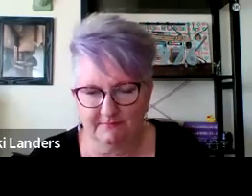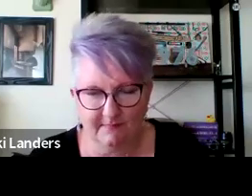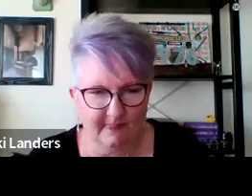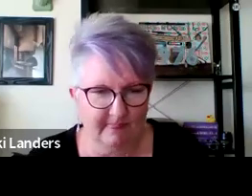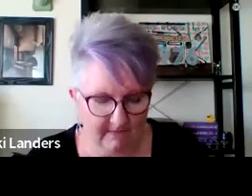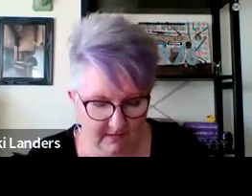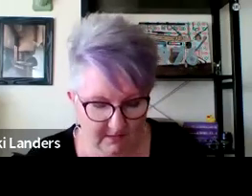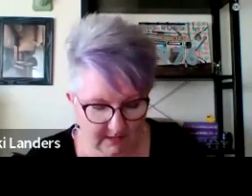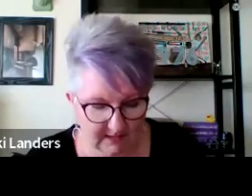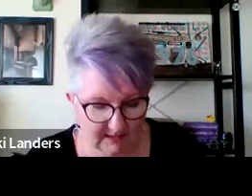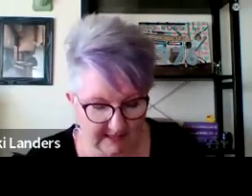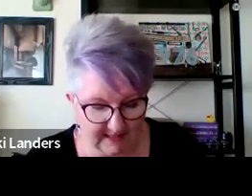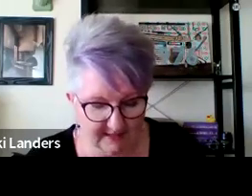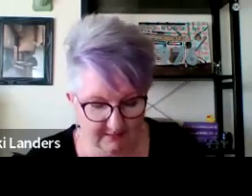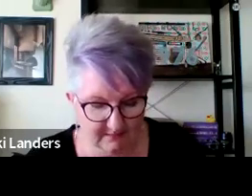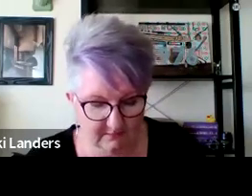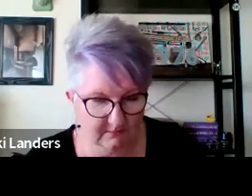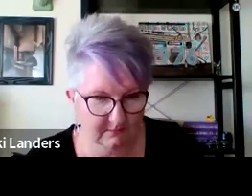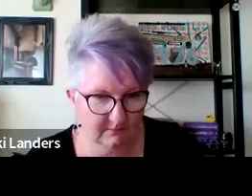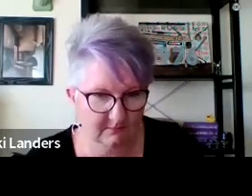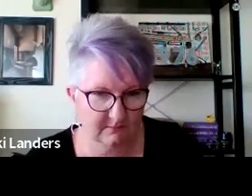fun. Next slide.